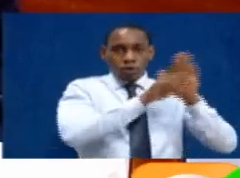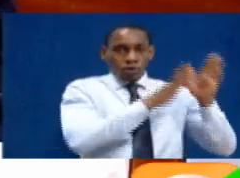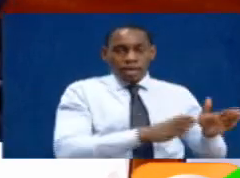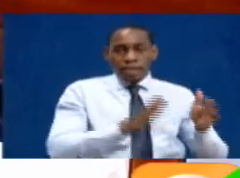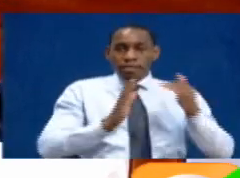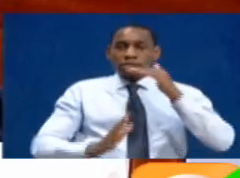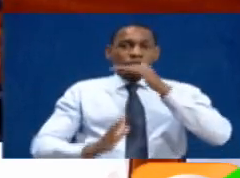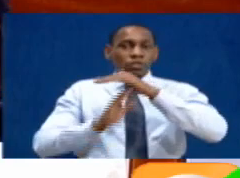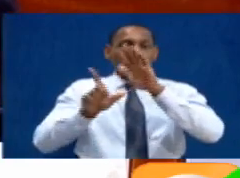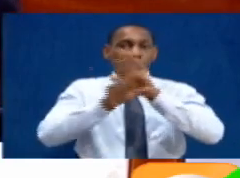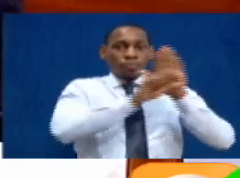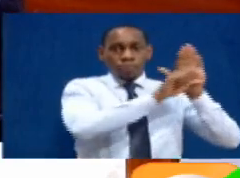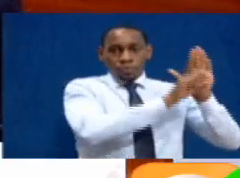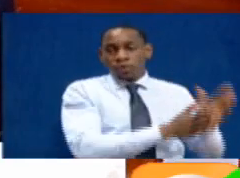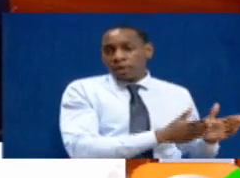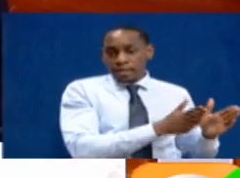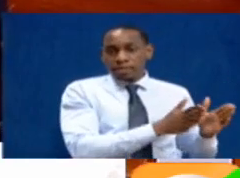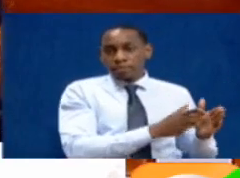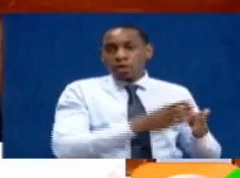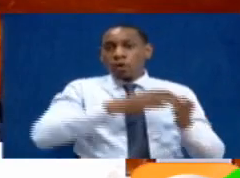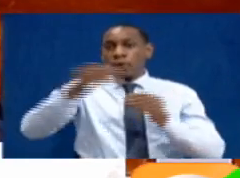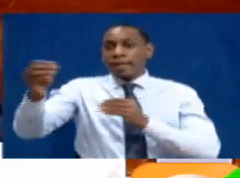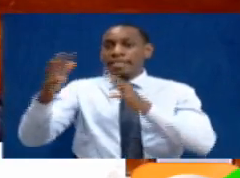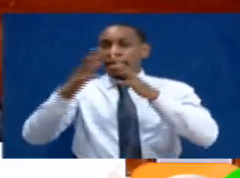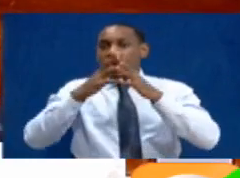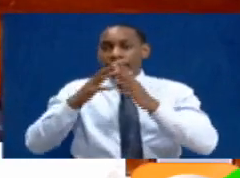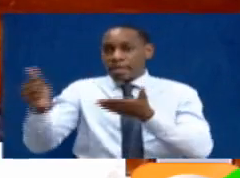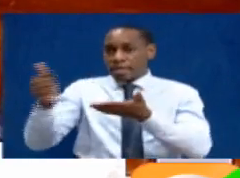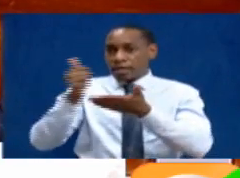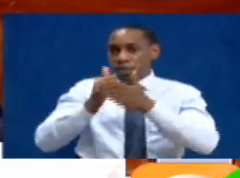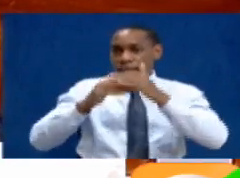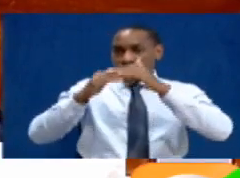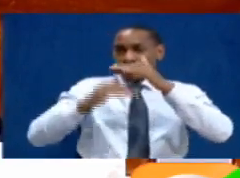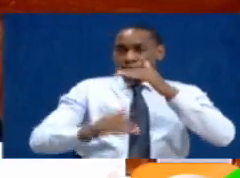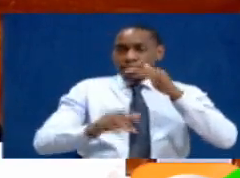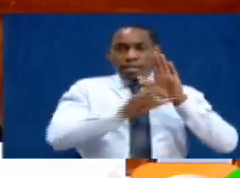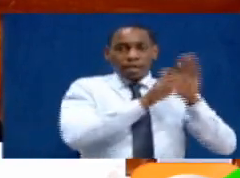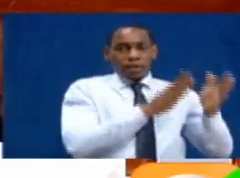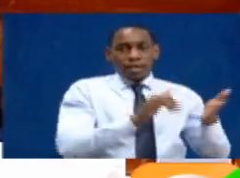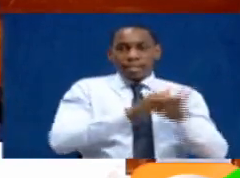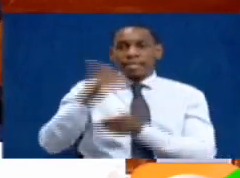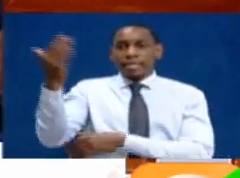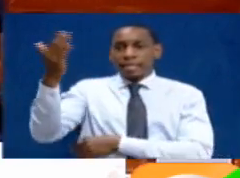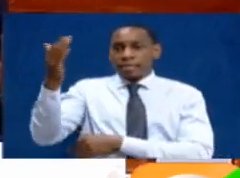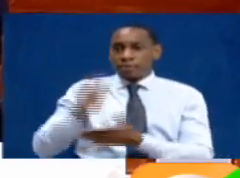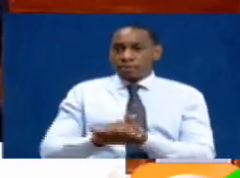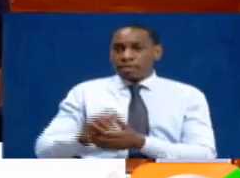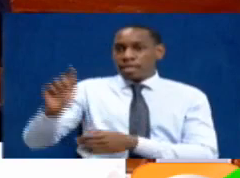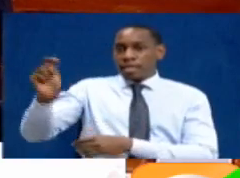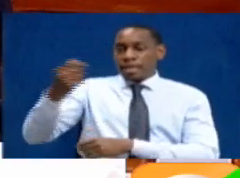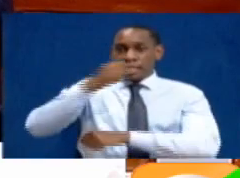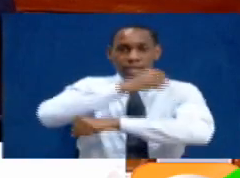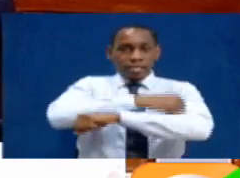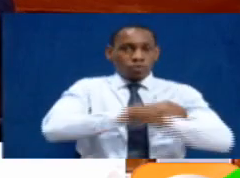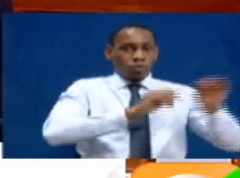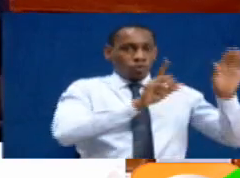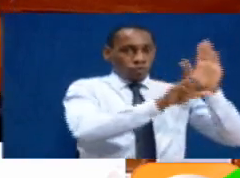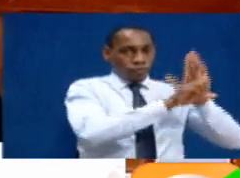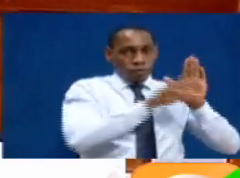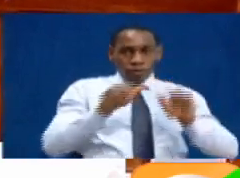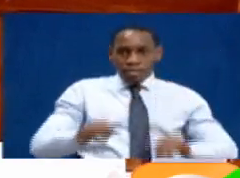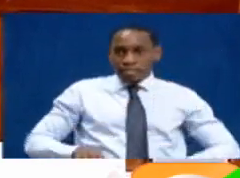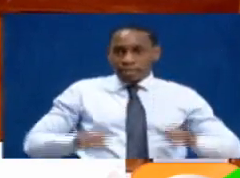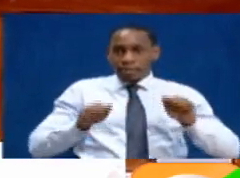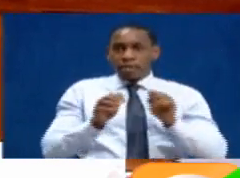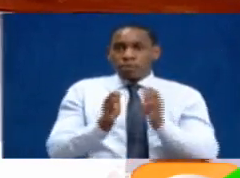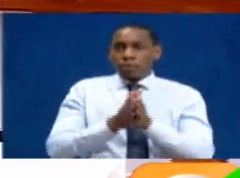lawyer, senior counsel Judith Buzerwa, was in the US. I hired a junior lawyer who is a lecturer in the Kenya School of Law, Achiando,